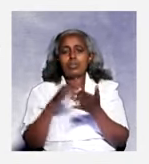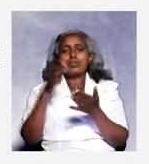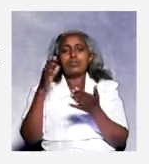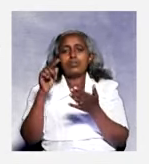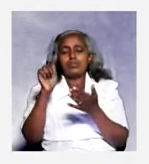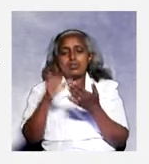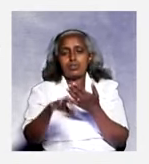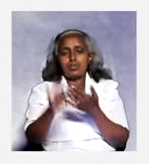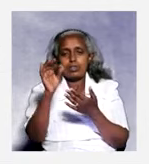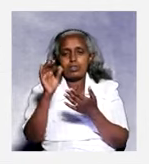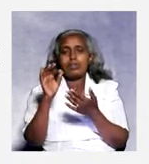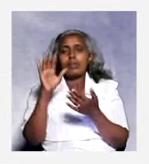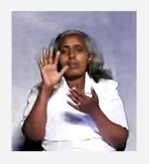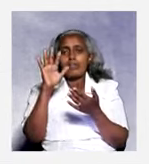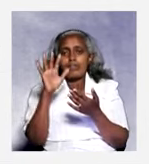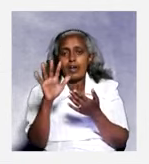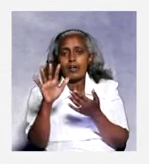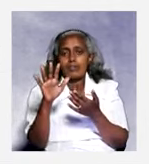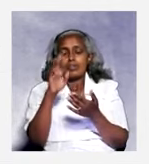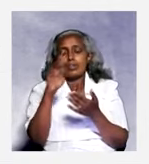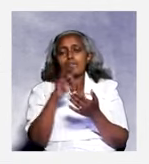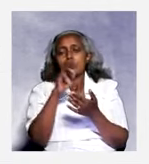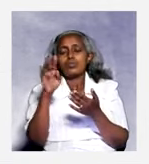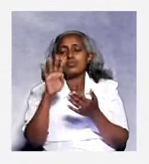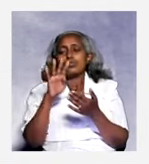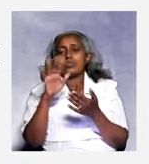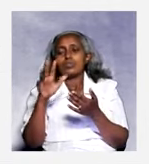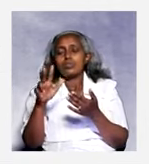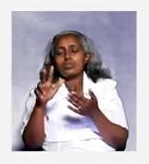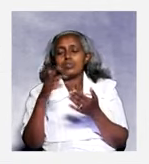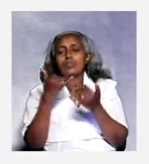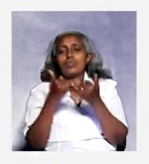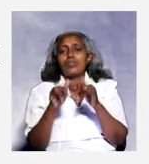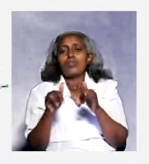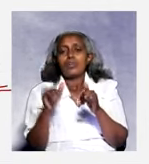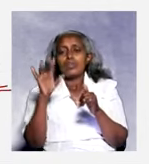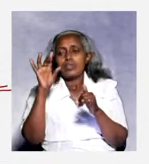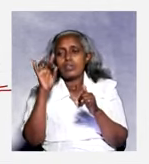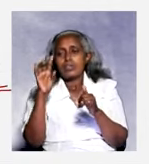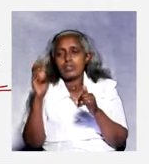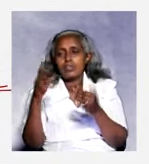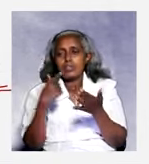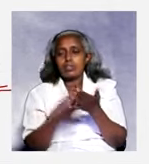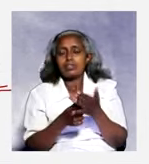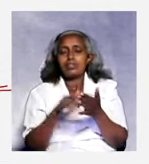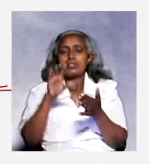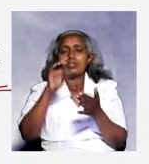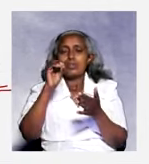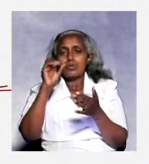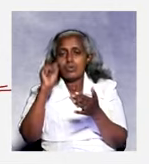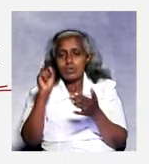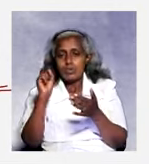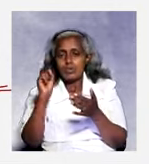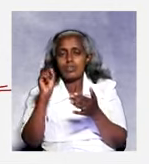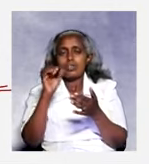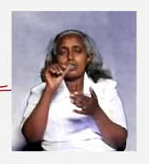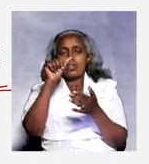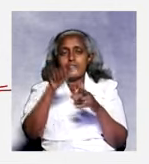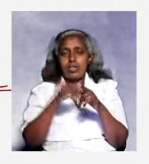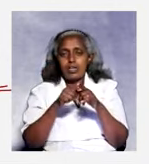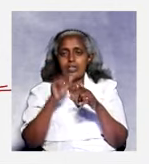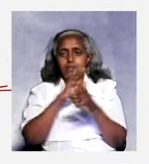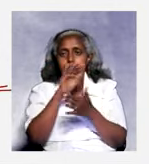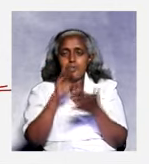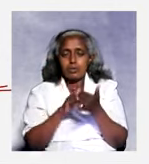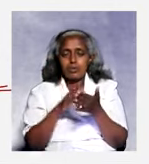get 5 root 43 over 86. This is the cosine of the angle